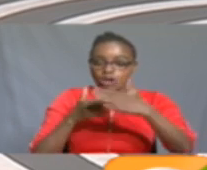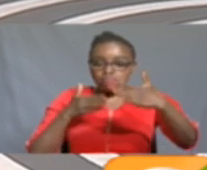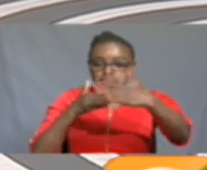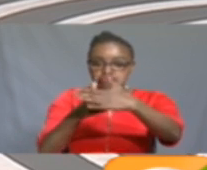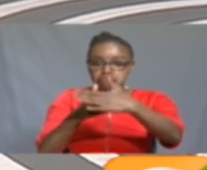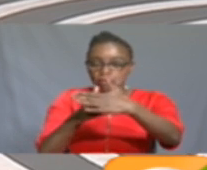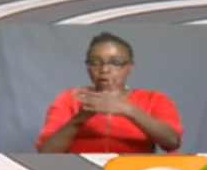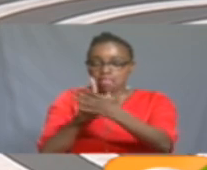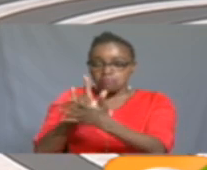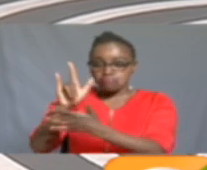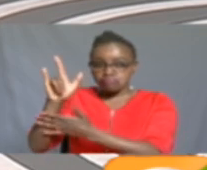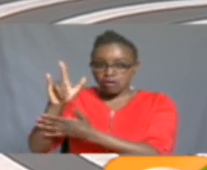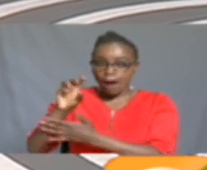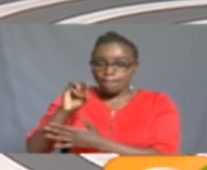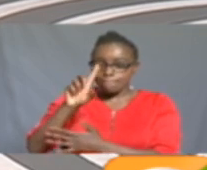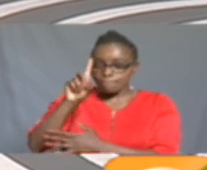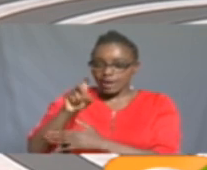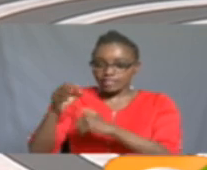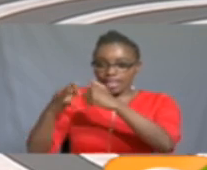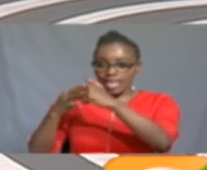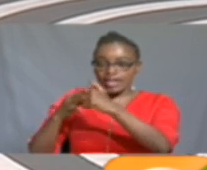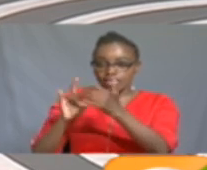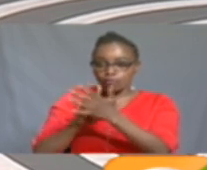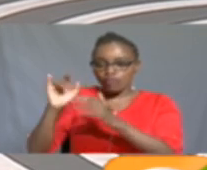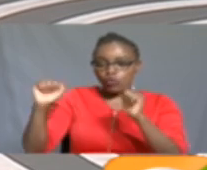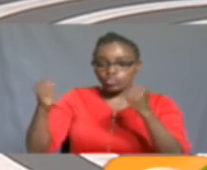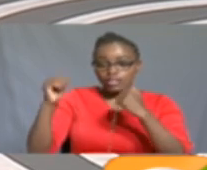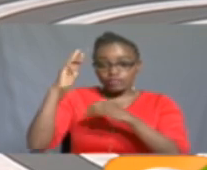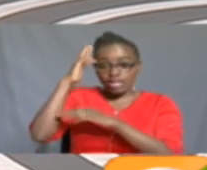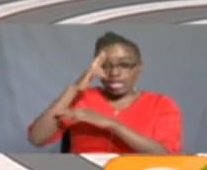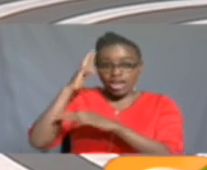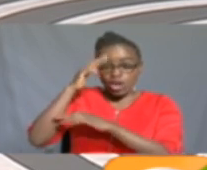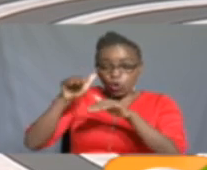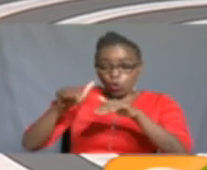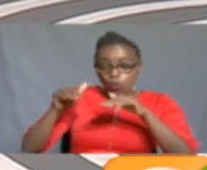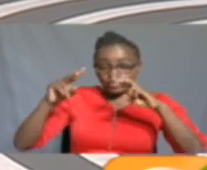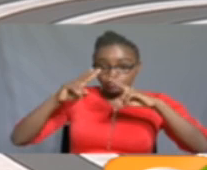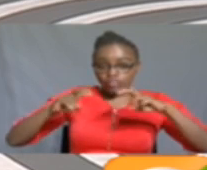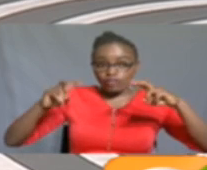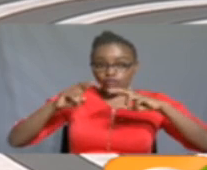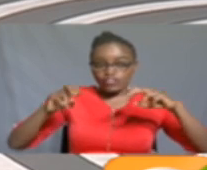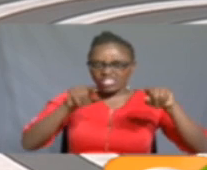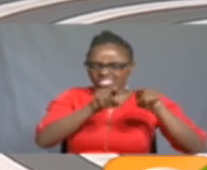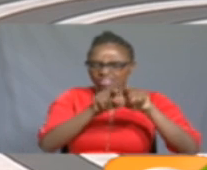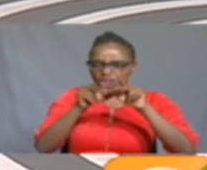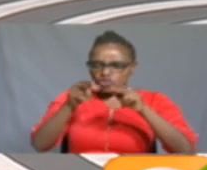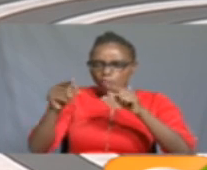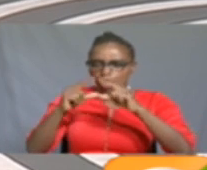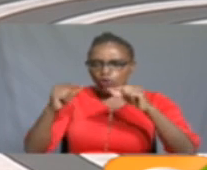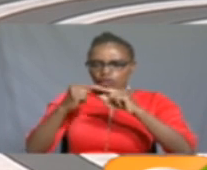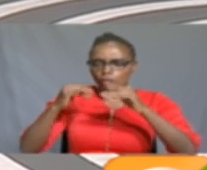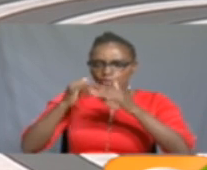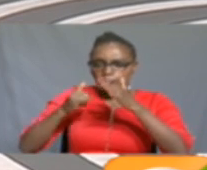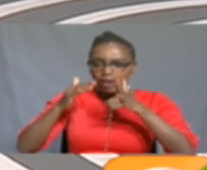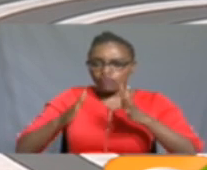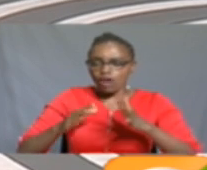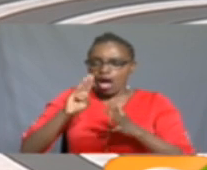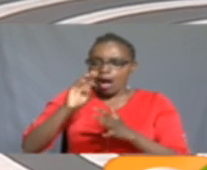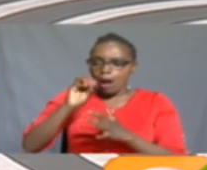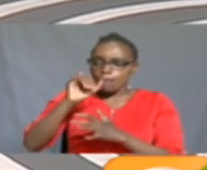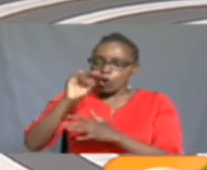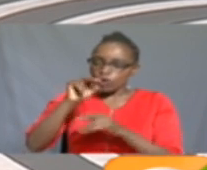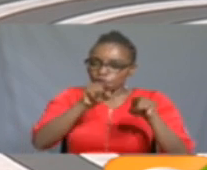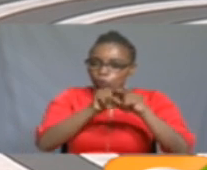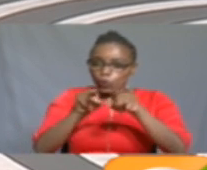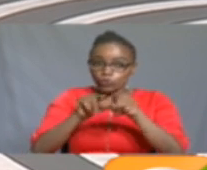Boeing 737 MAX 8 planes for safety reasons as they await investigations and obviously word from the manufacturer, that is Boeing as